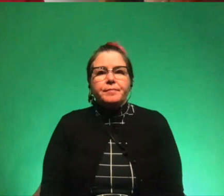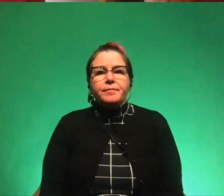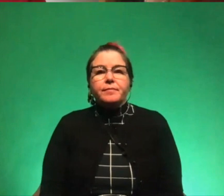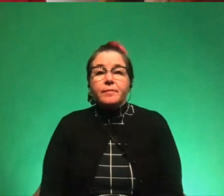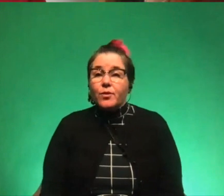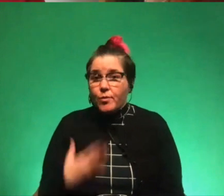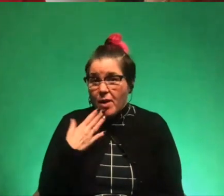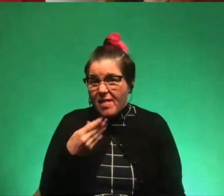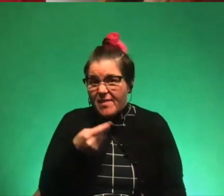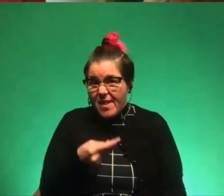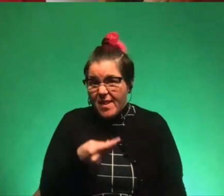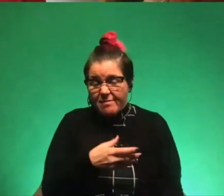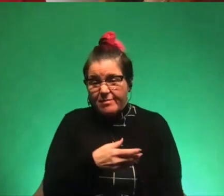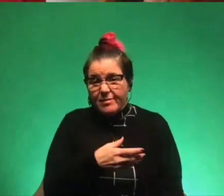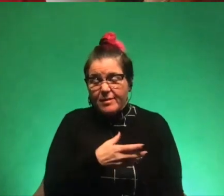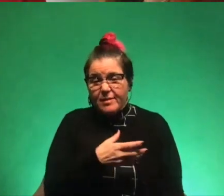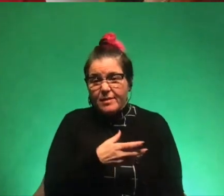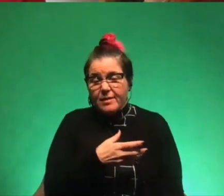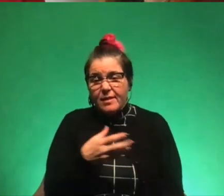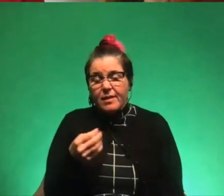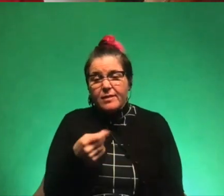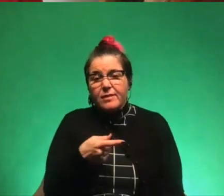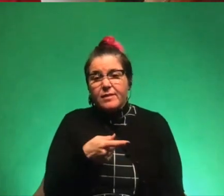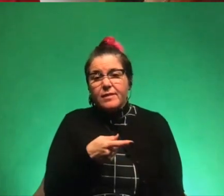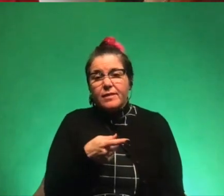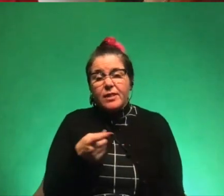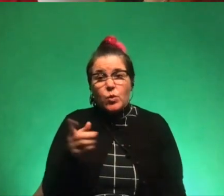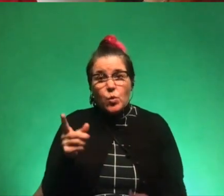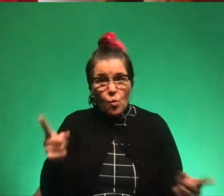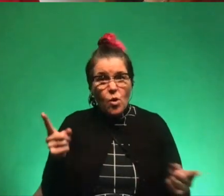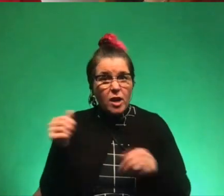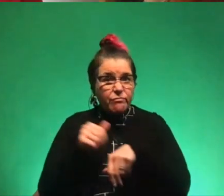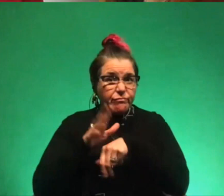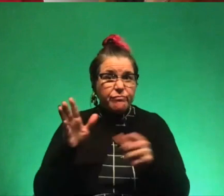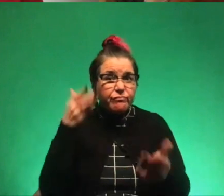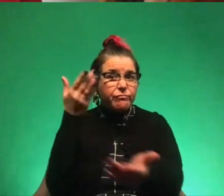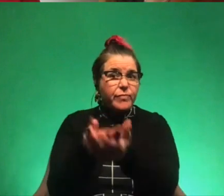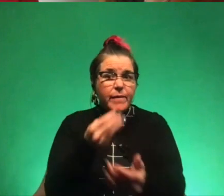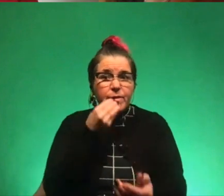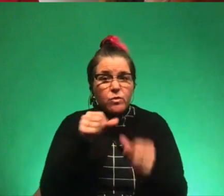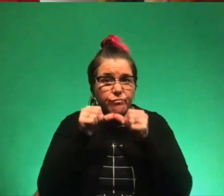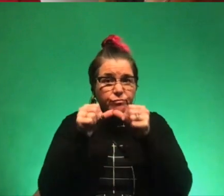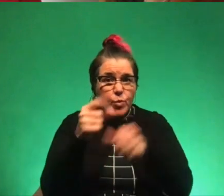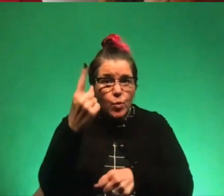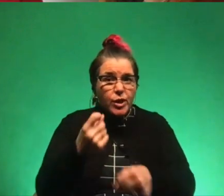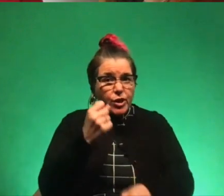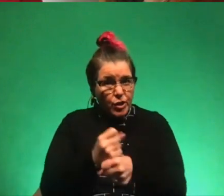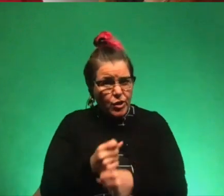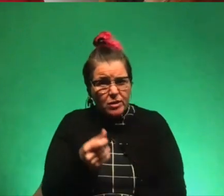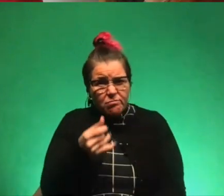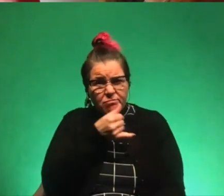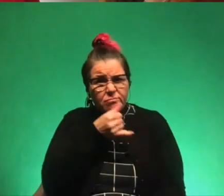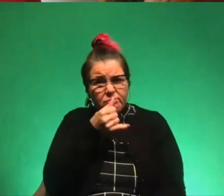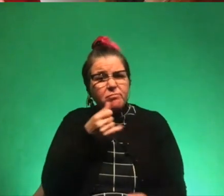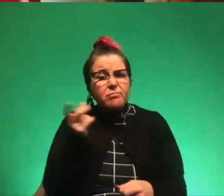fed. And yeah, given that they pretty much just get one shipment of food a year, yeah, they do amazingly well in keeping